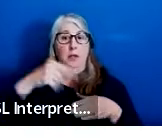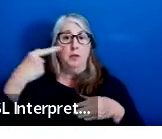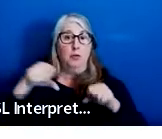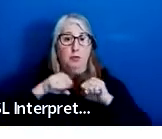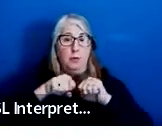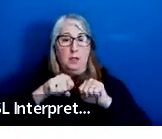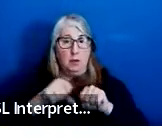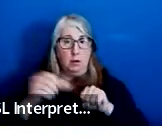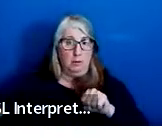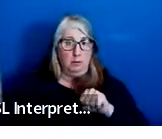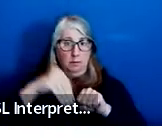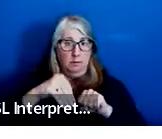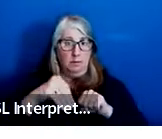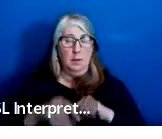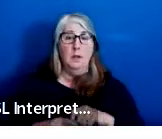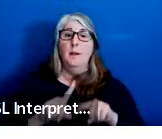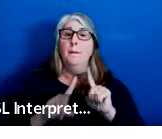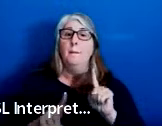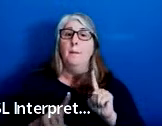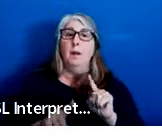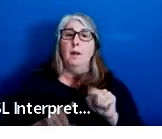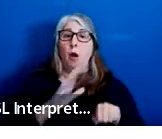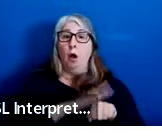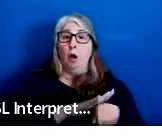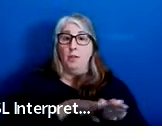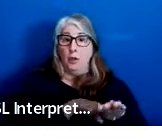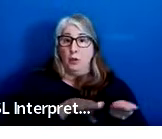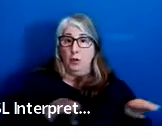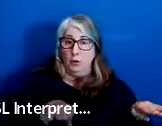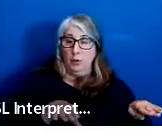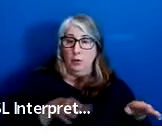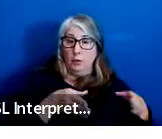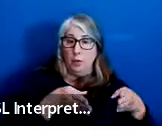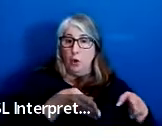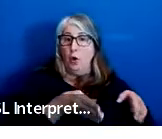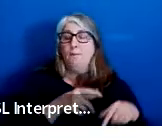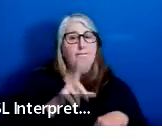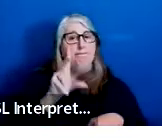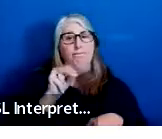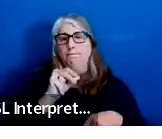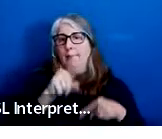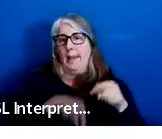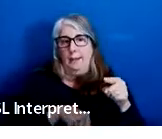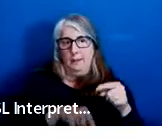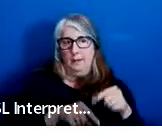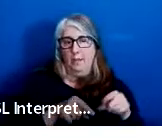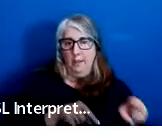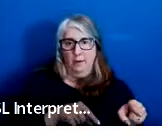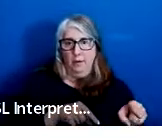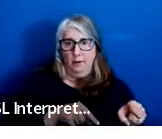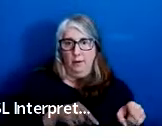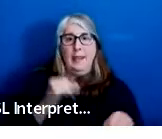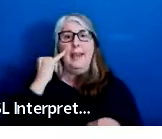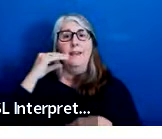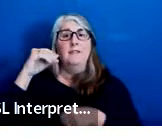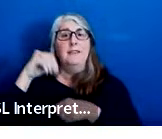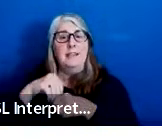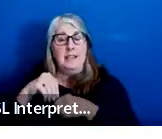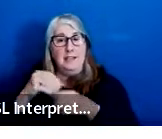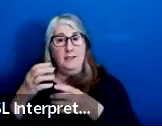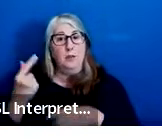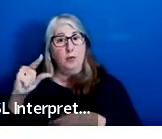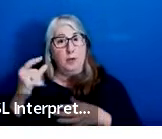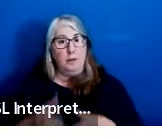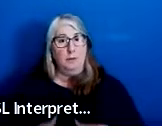place the bag with food in it on the curb. So yes, the bag can contain, as long as it's compostable